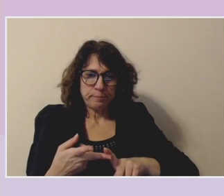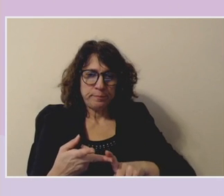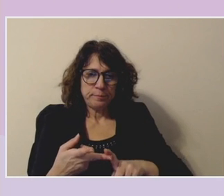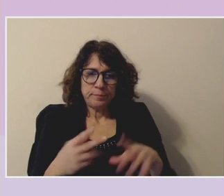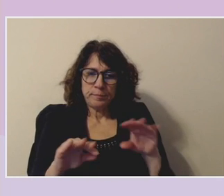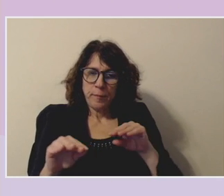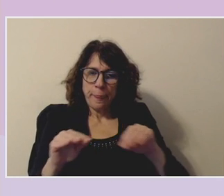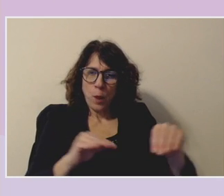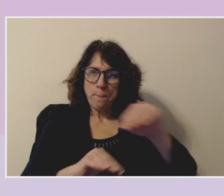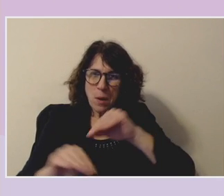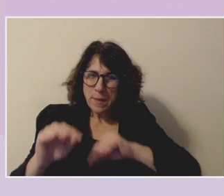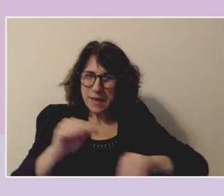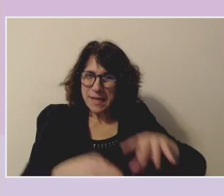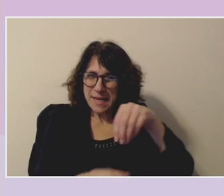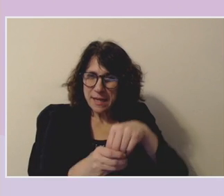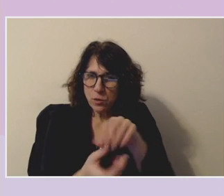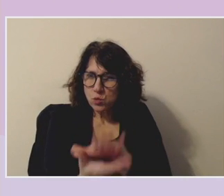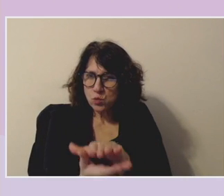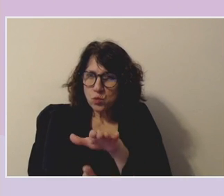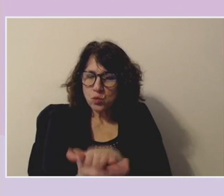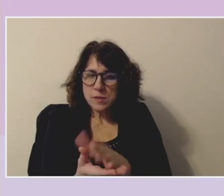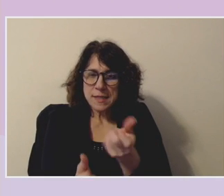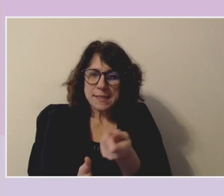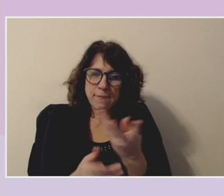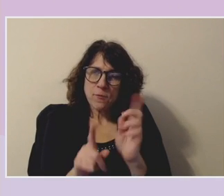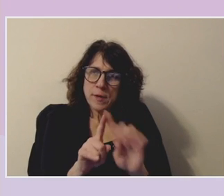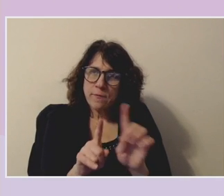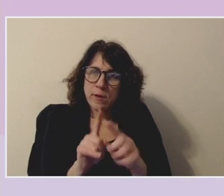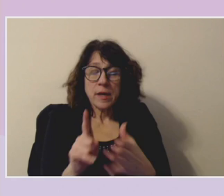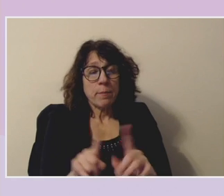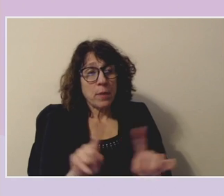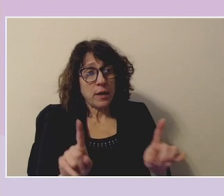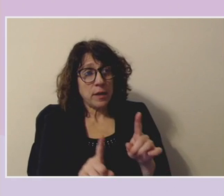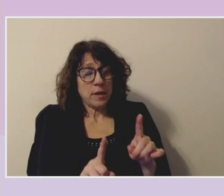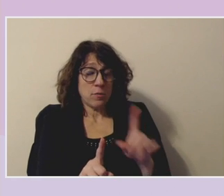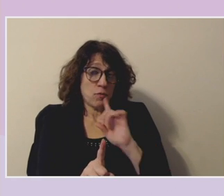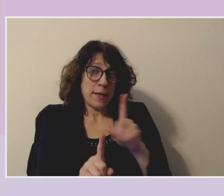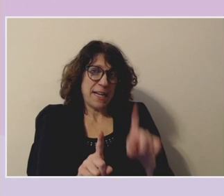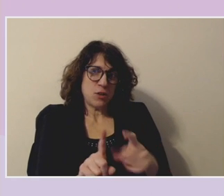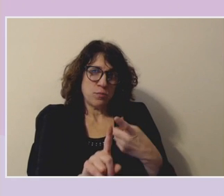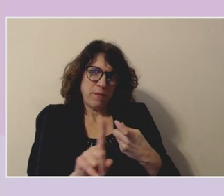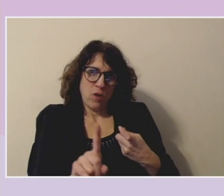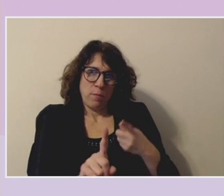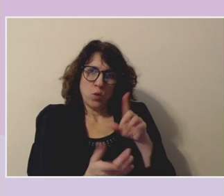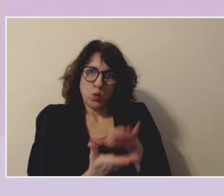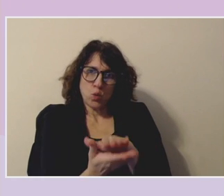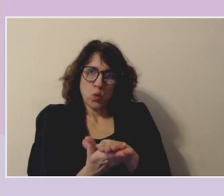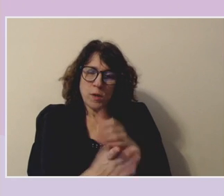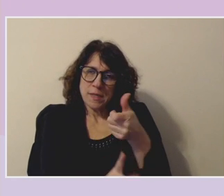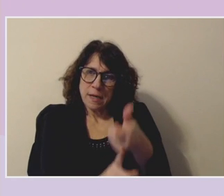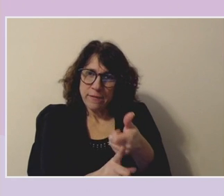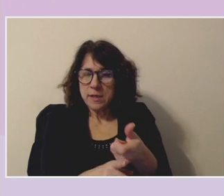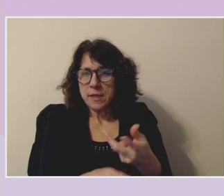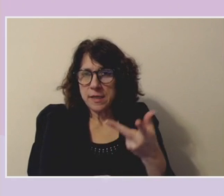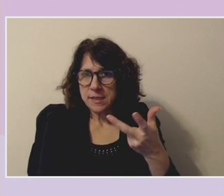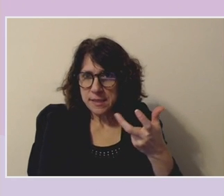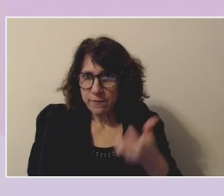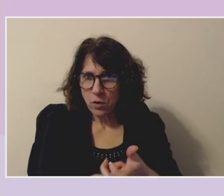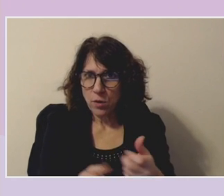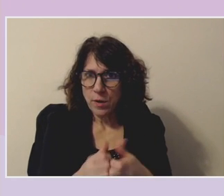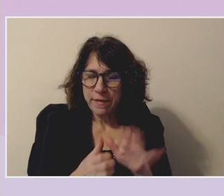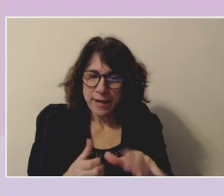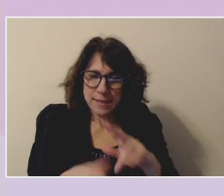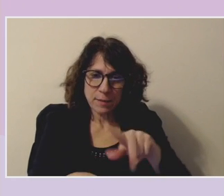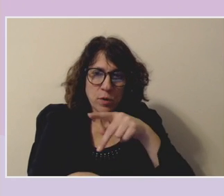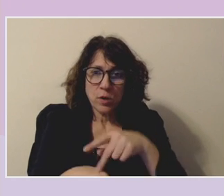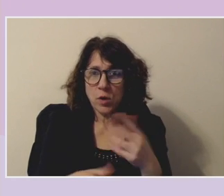things. But it really does have to come from the school. And the difficulty with that is when you change principals. So, you know, you might